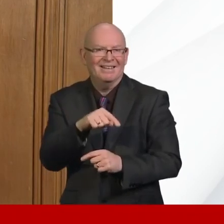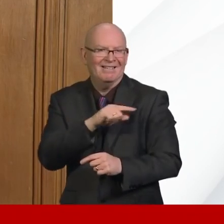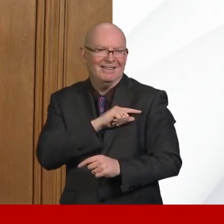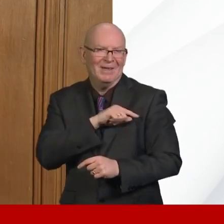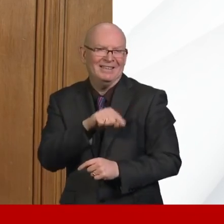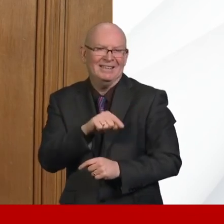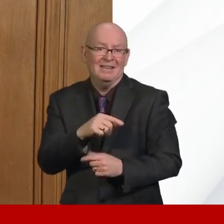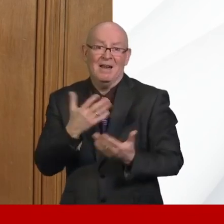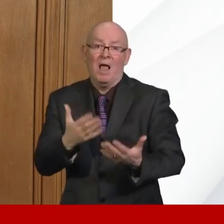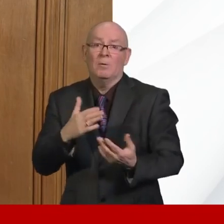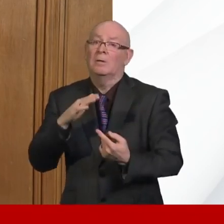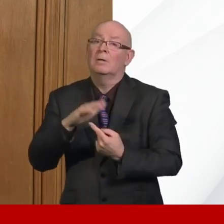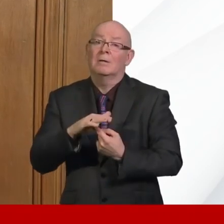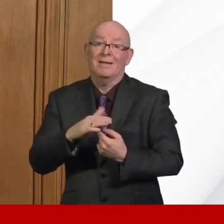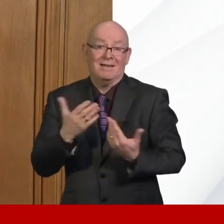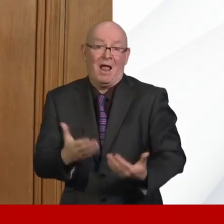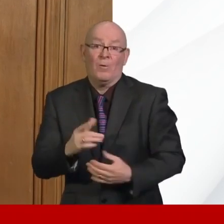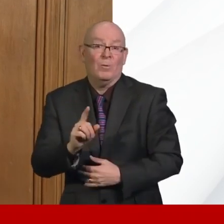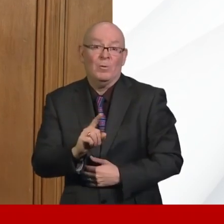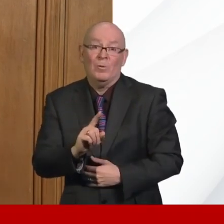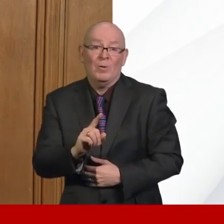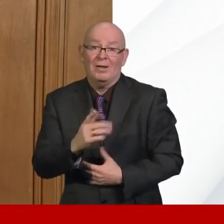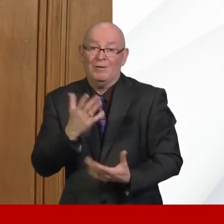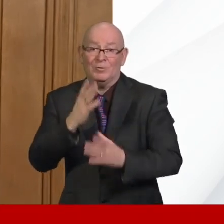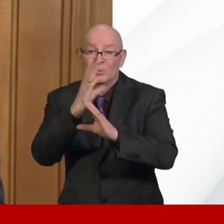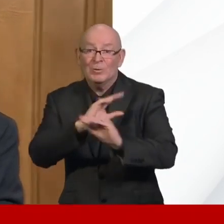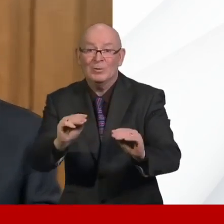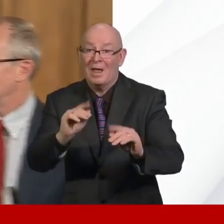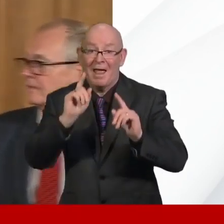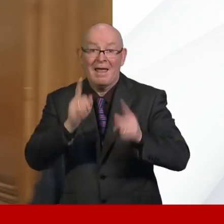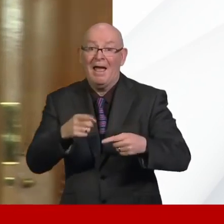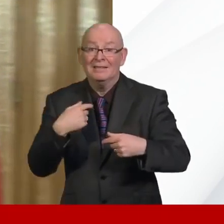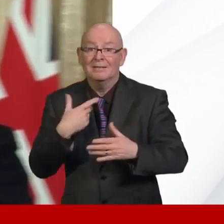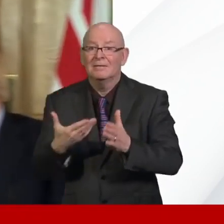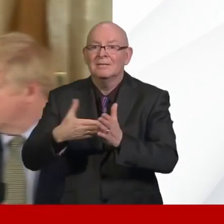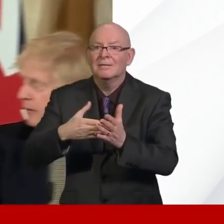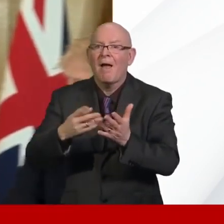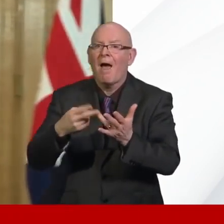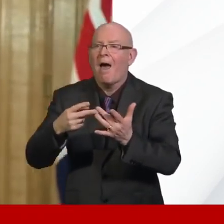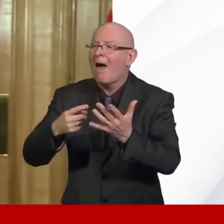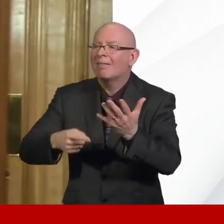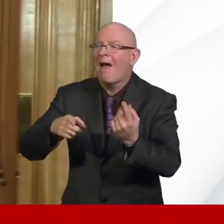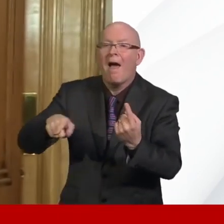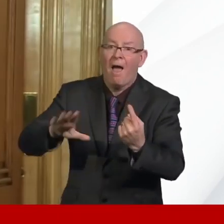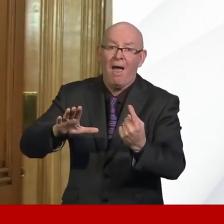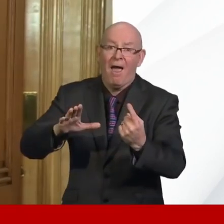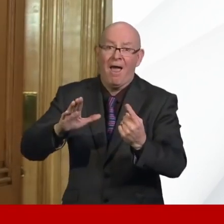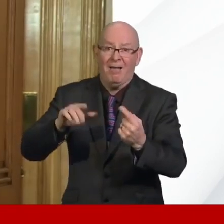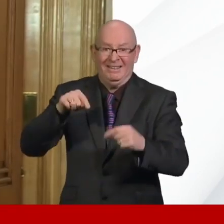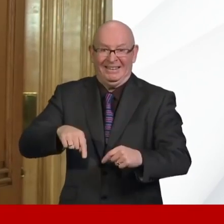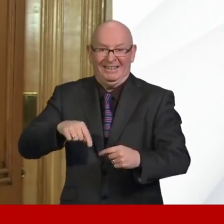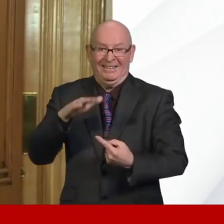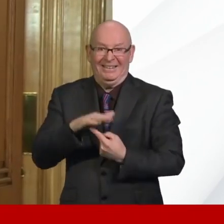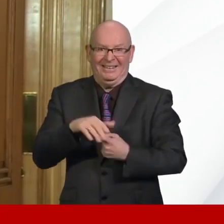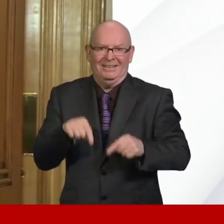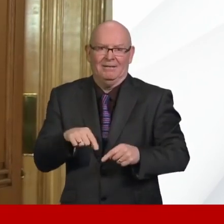below that critical threshold. Thank you. Thanks very much, Patrick. Jenny, from your point of view. So I think nothing very much further